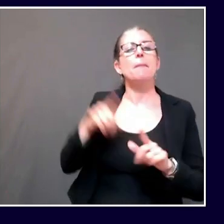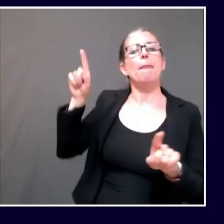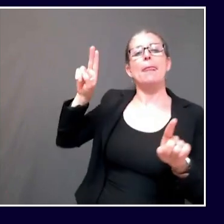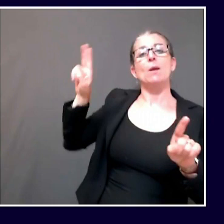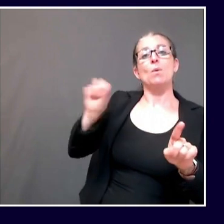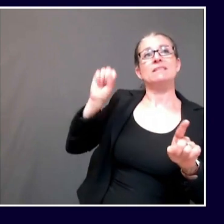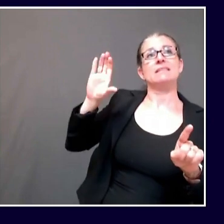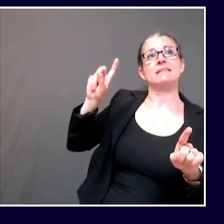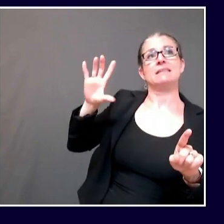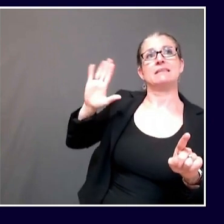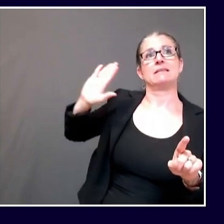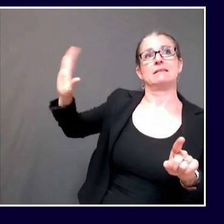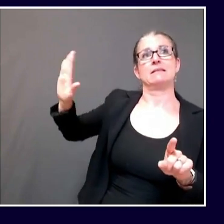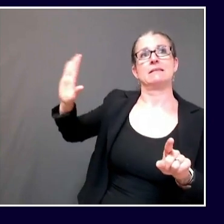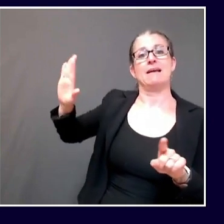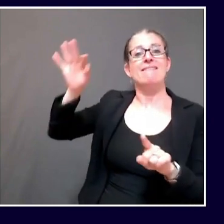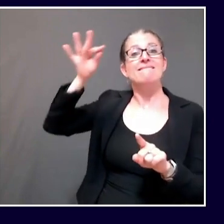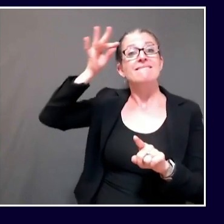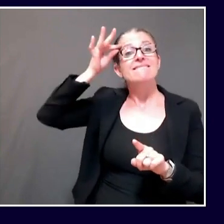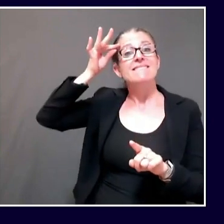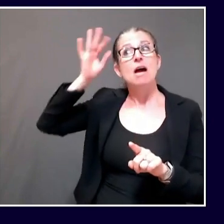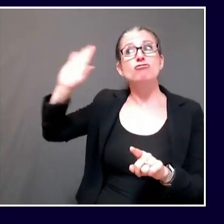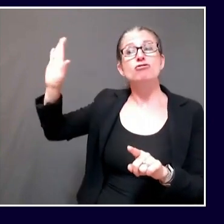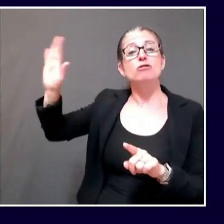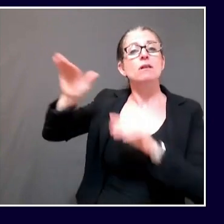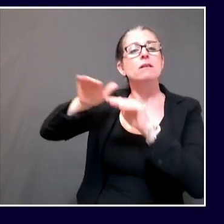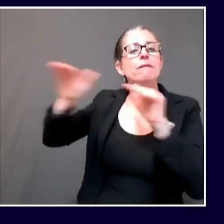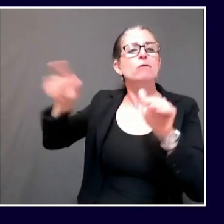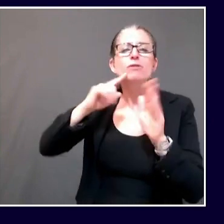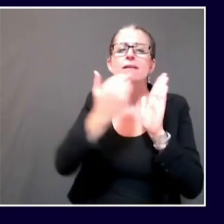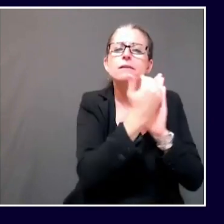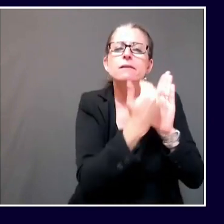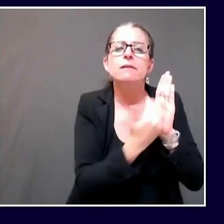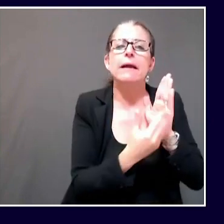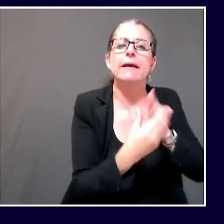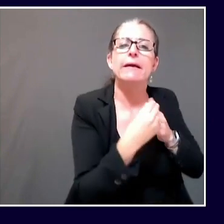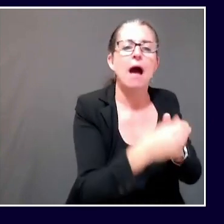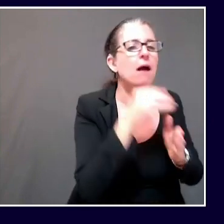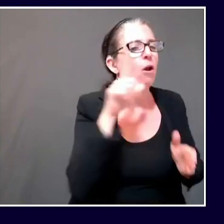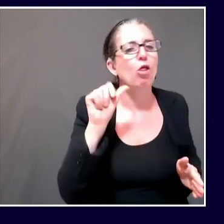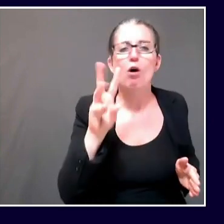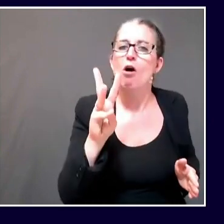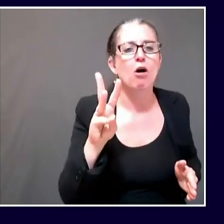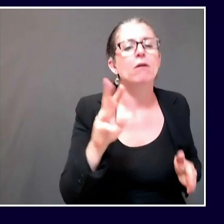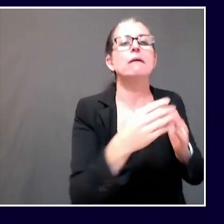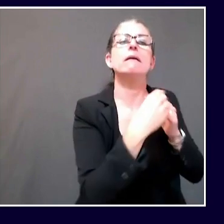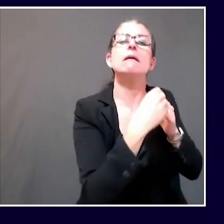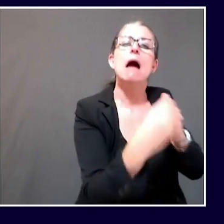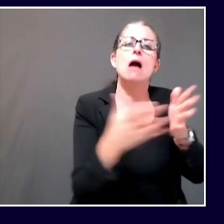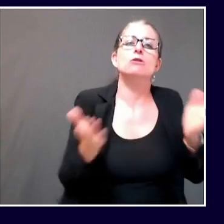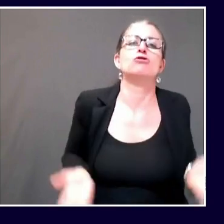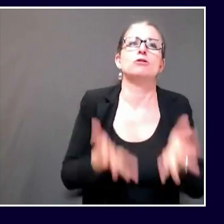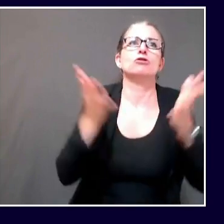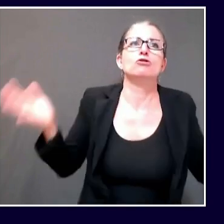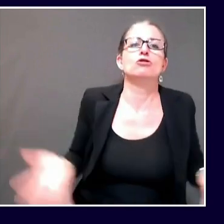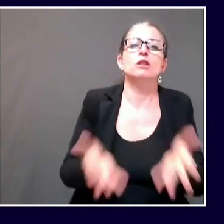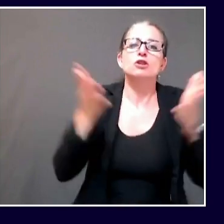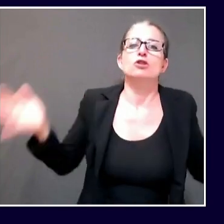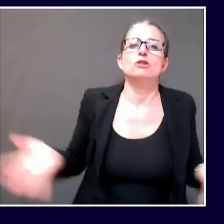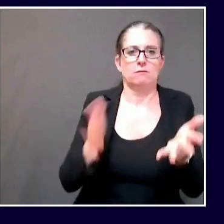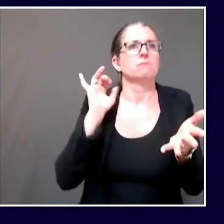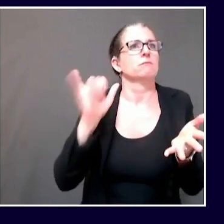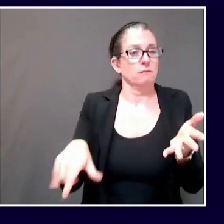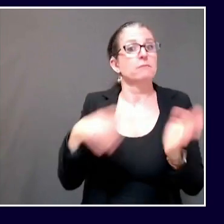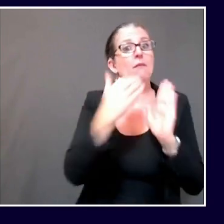guidance document. In this setting, that was really a document that was intended to equip those who might be interacting, say, in a